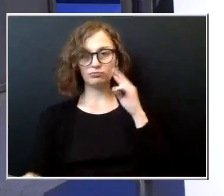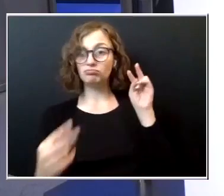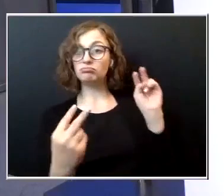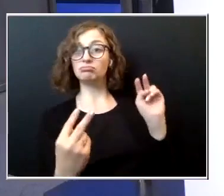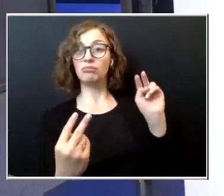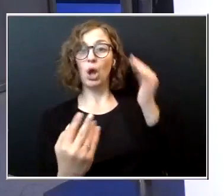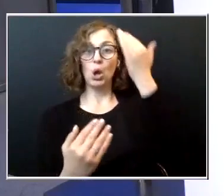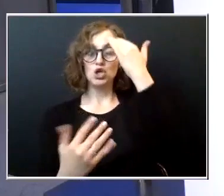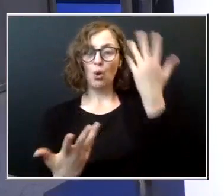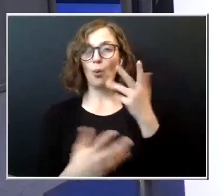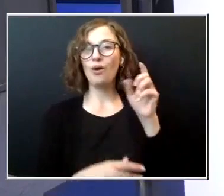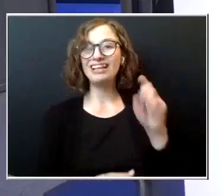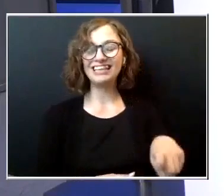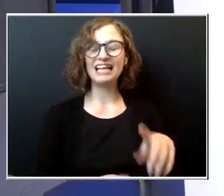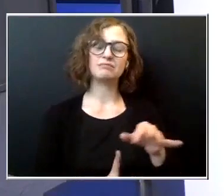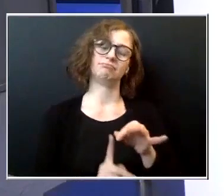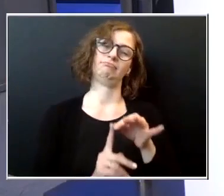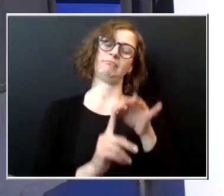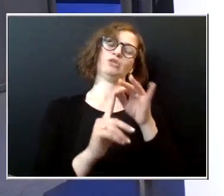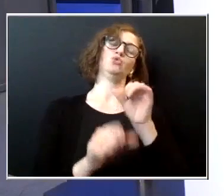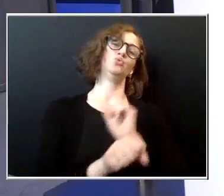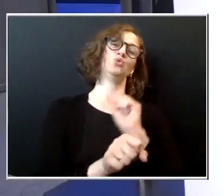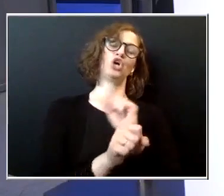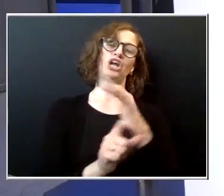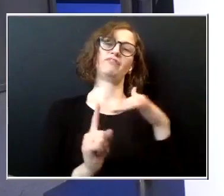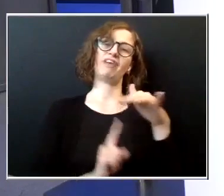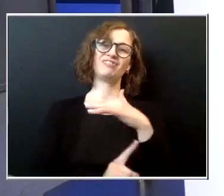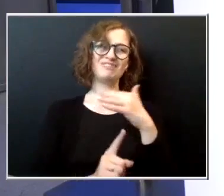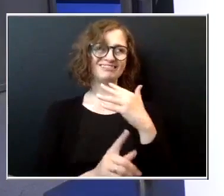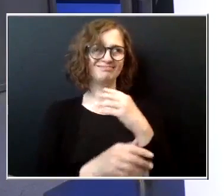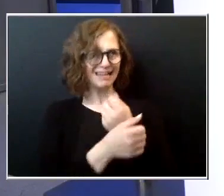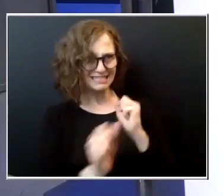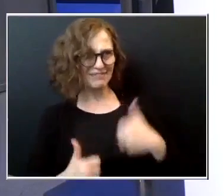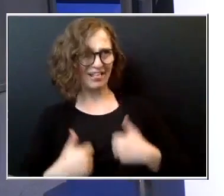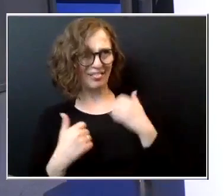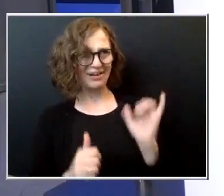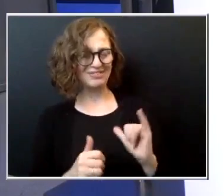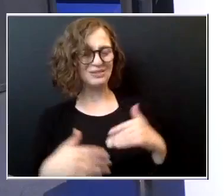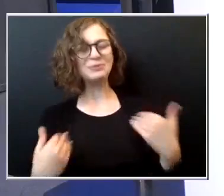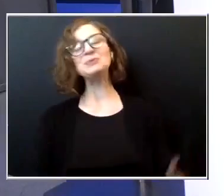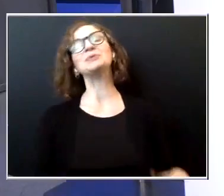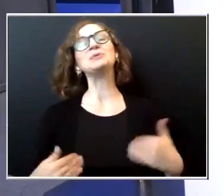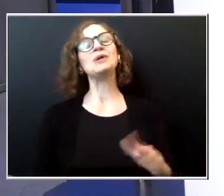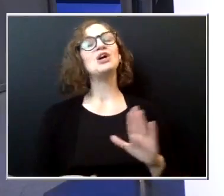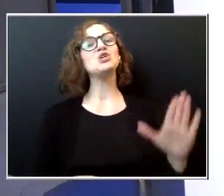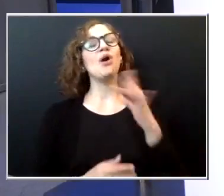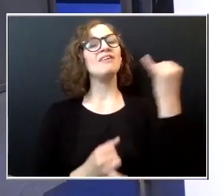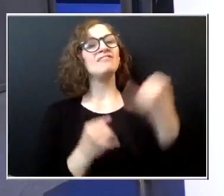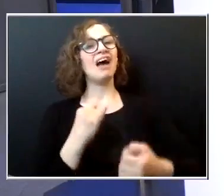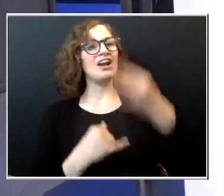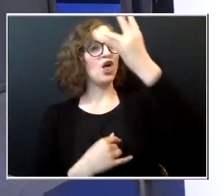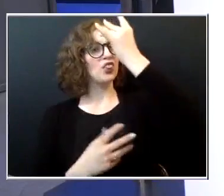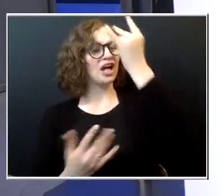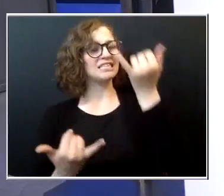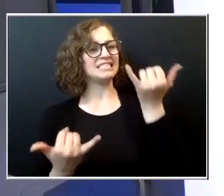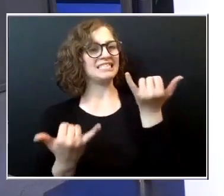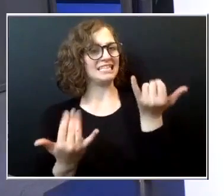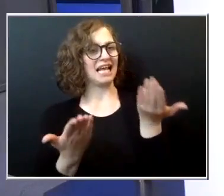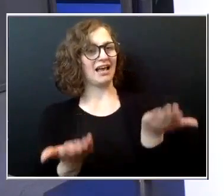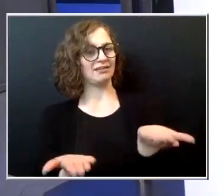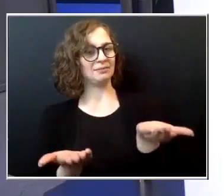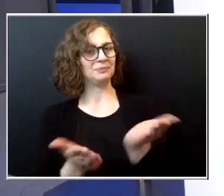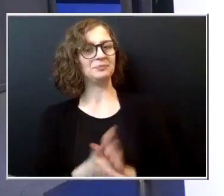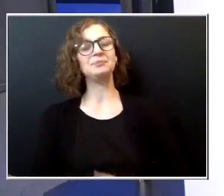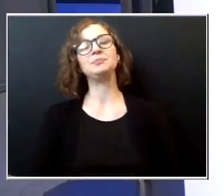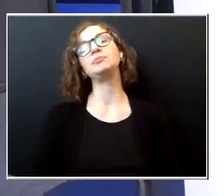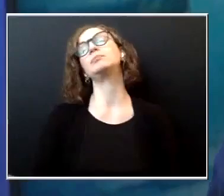work environment, especially when you're in there saving lives. What's the big takeaway today? What do you want people to know? You know, the thing is,